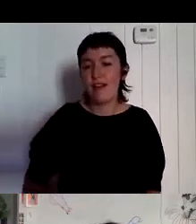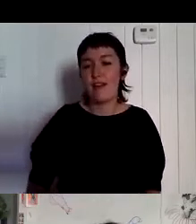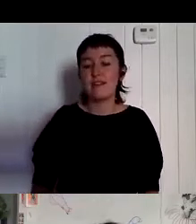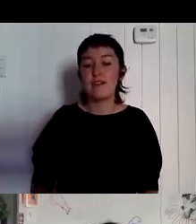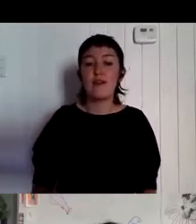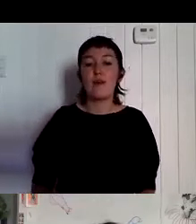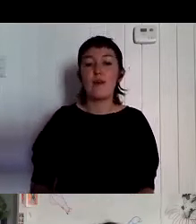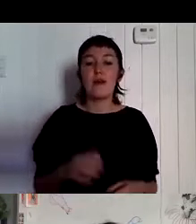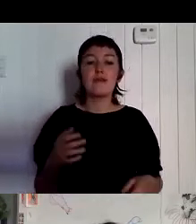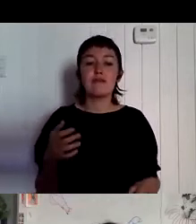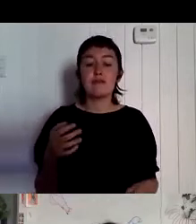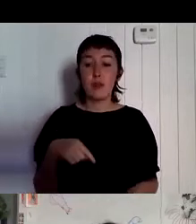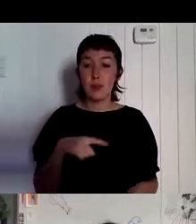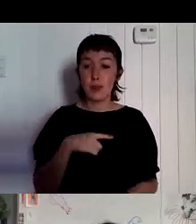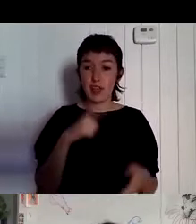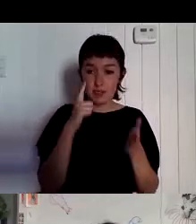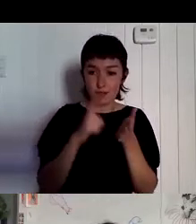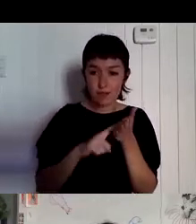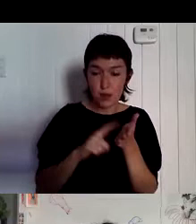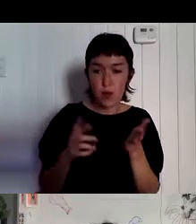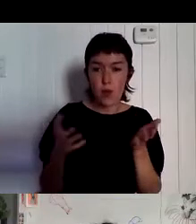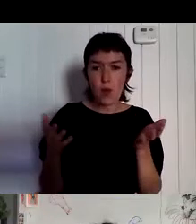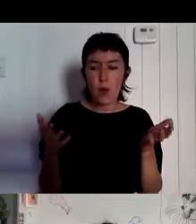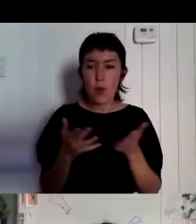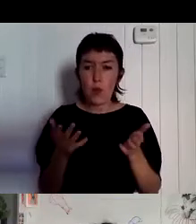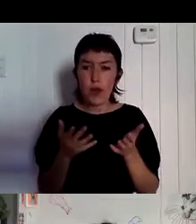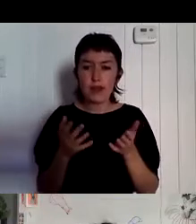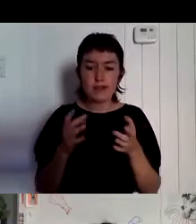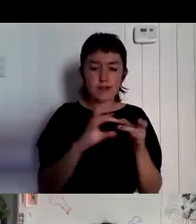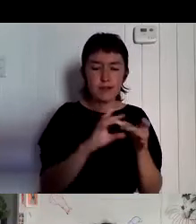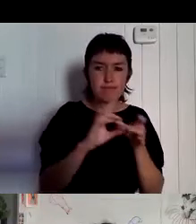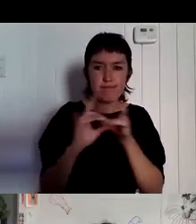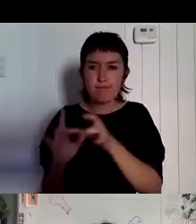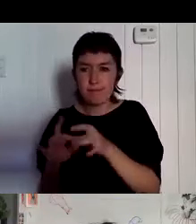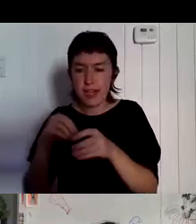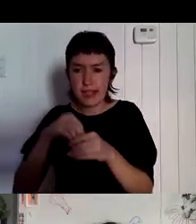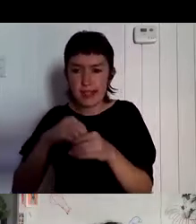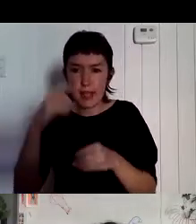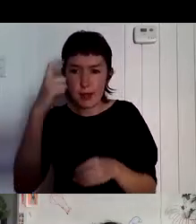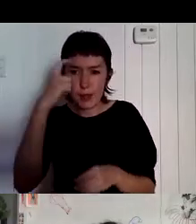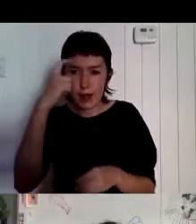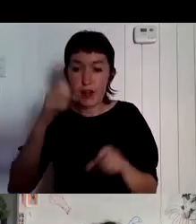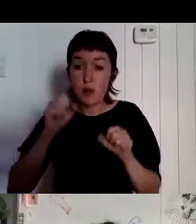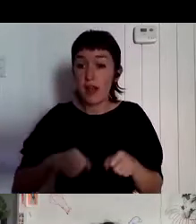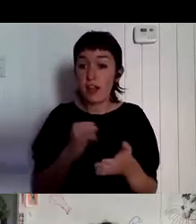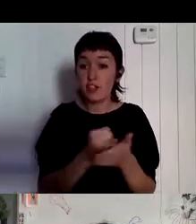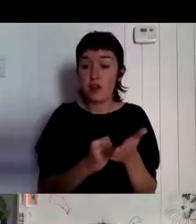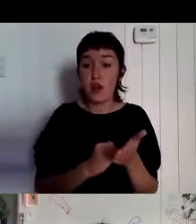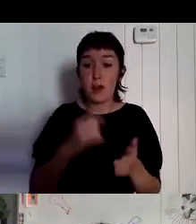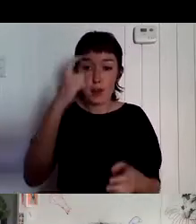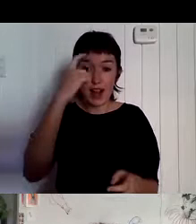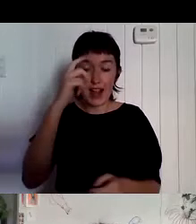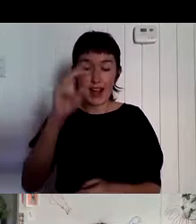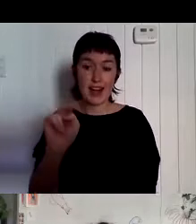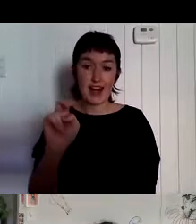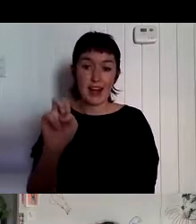coordinating activity between different parts of the brain, and we can draw brain networks. So we can say something about how this region